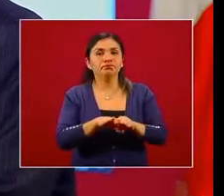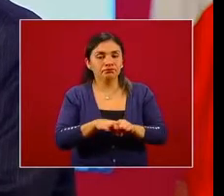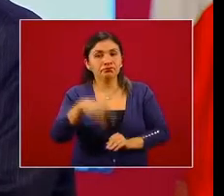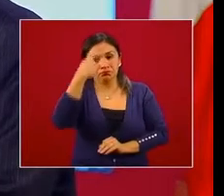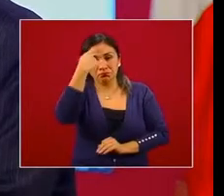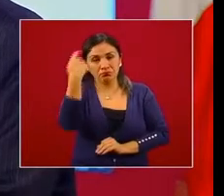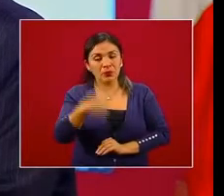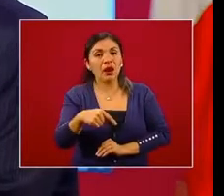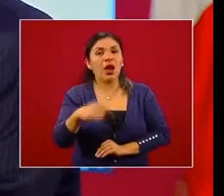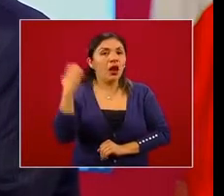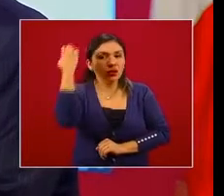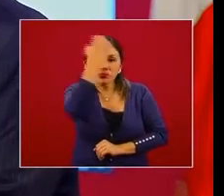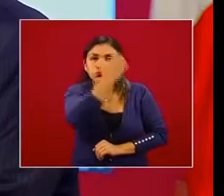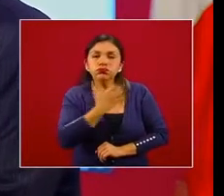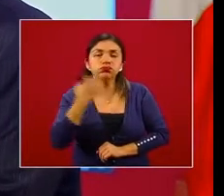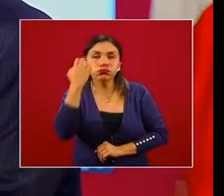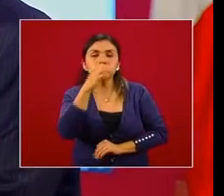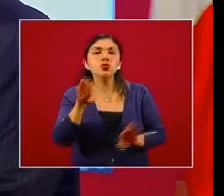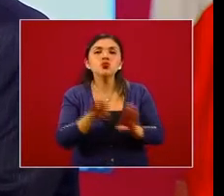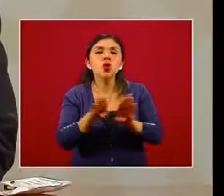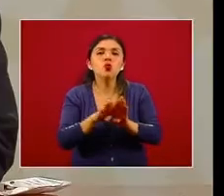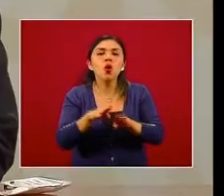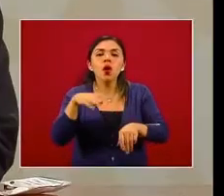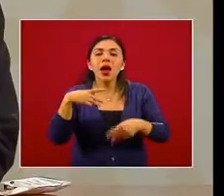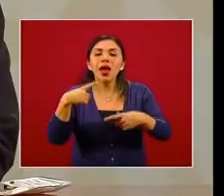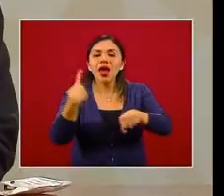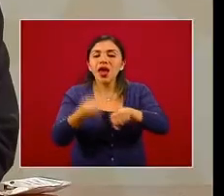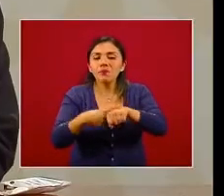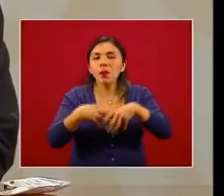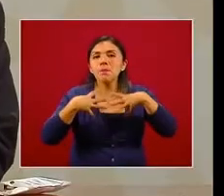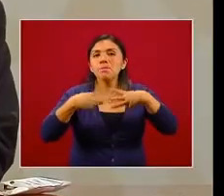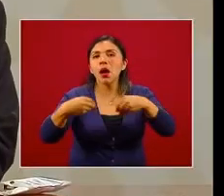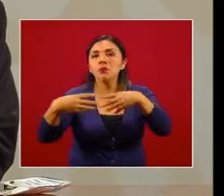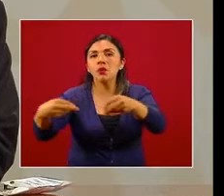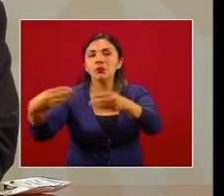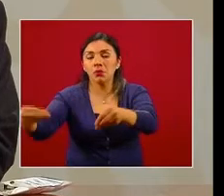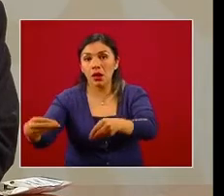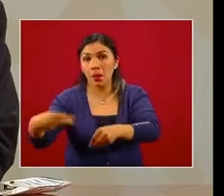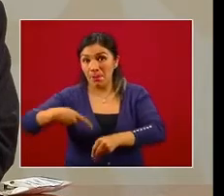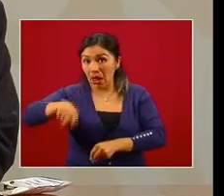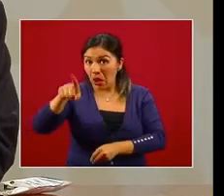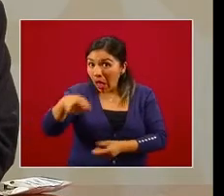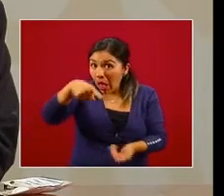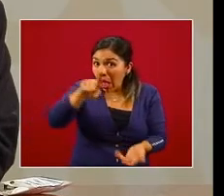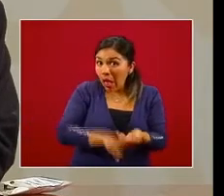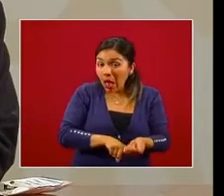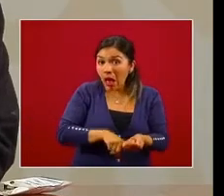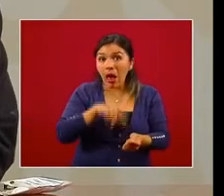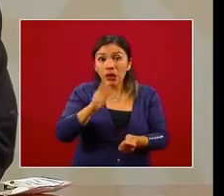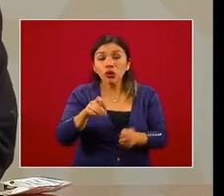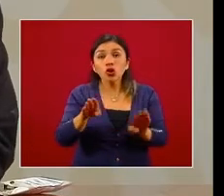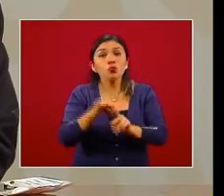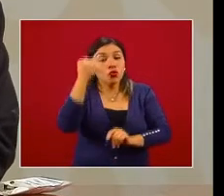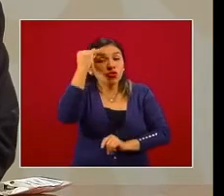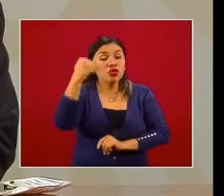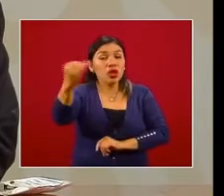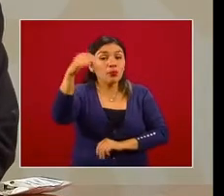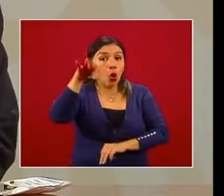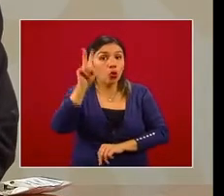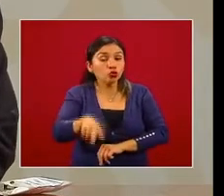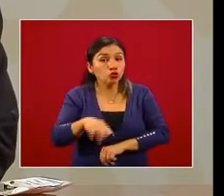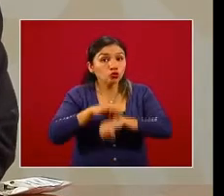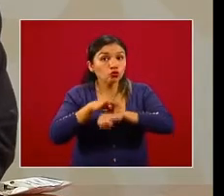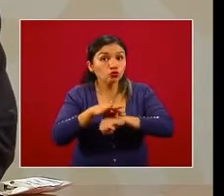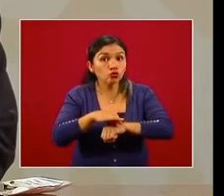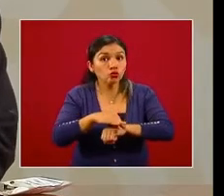fatality rates, this is very important. This is very important when we're evaluating a pandemic, but it's not something that we can take a